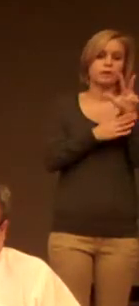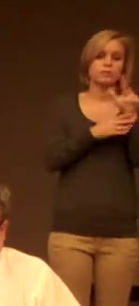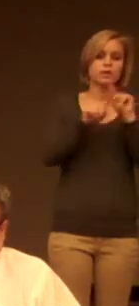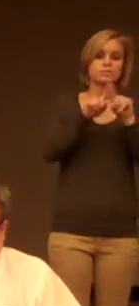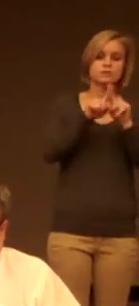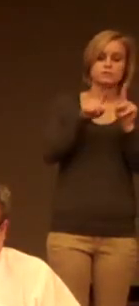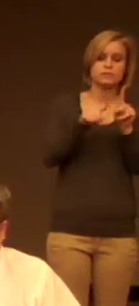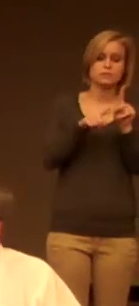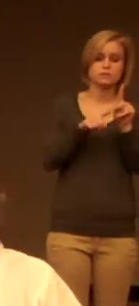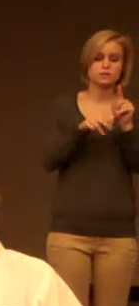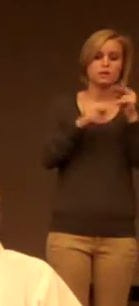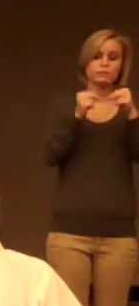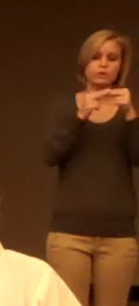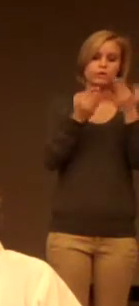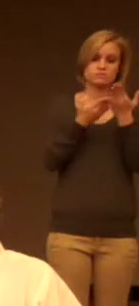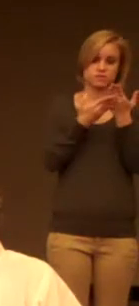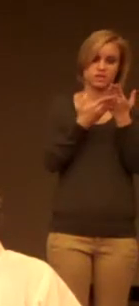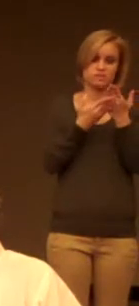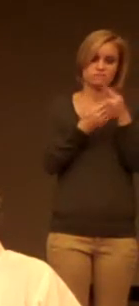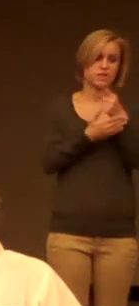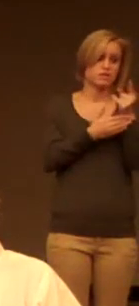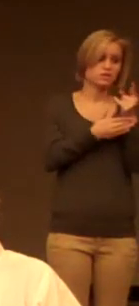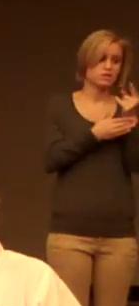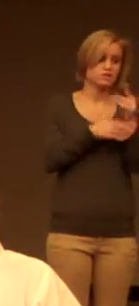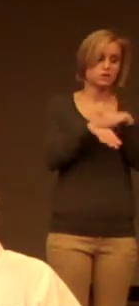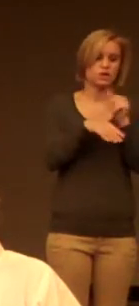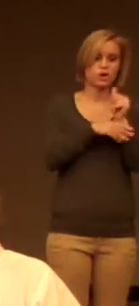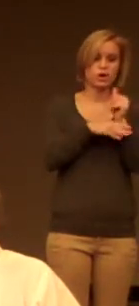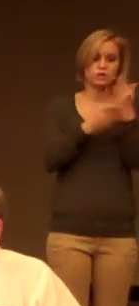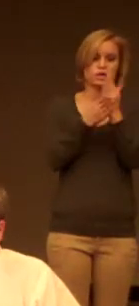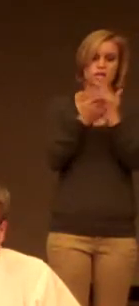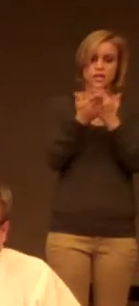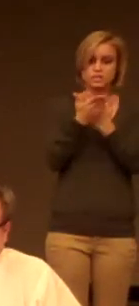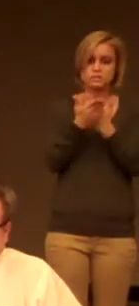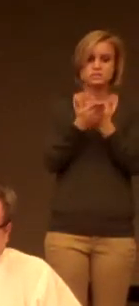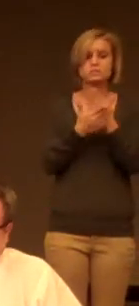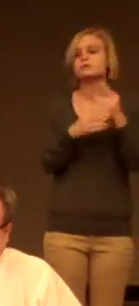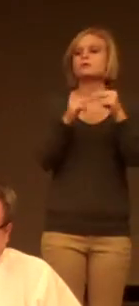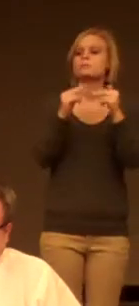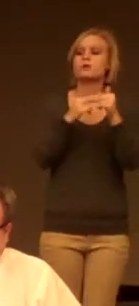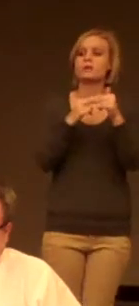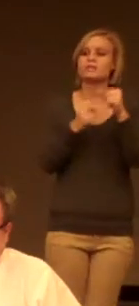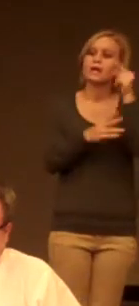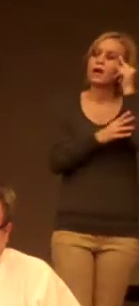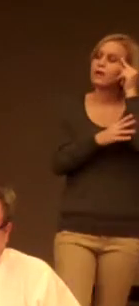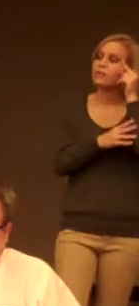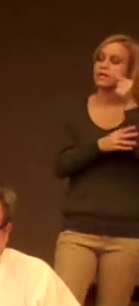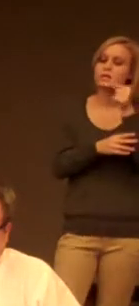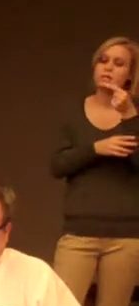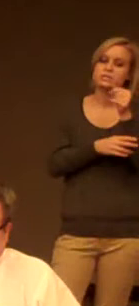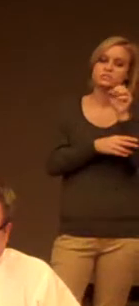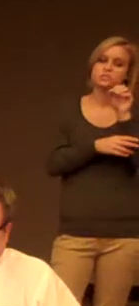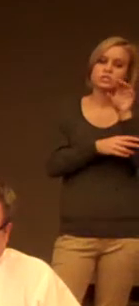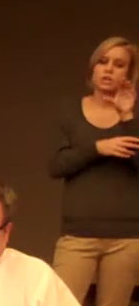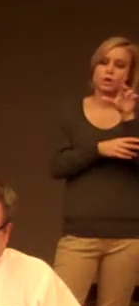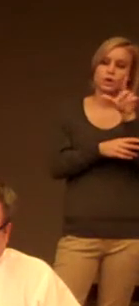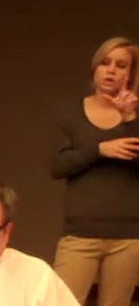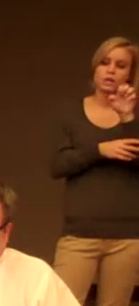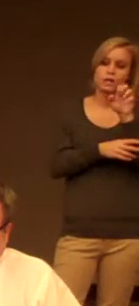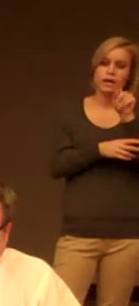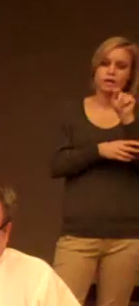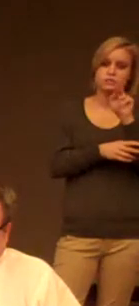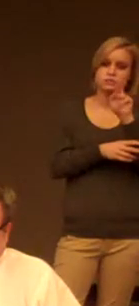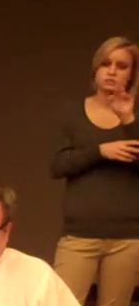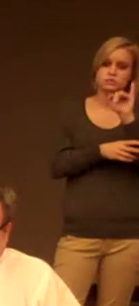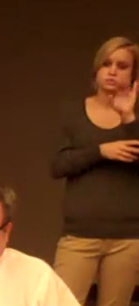different buildings here. These are called the list buildings. I think G Electric may have been. Anybody, is that